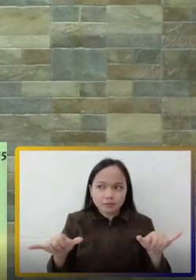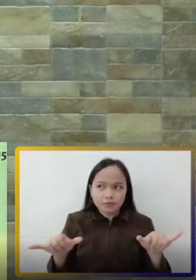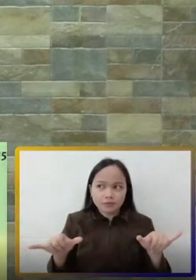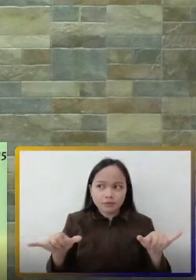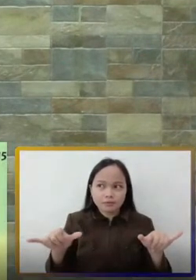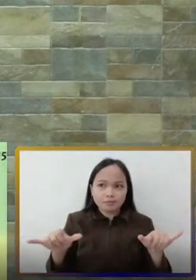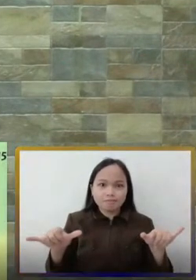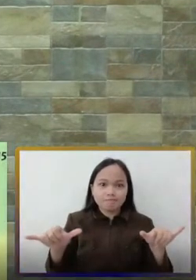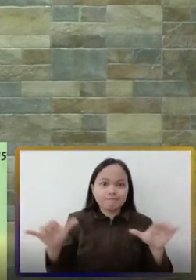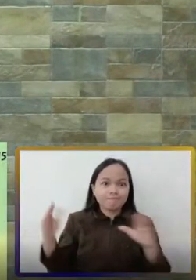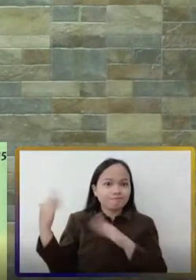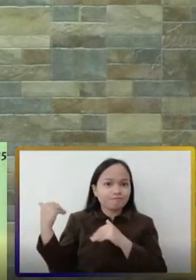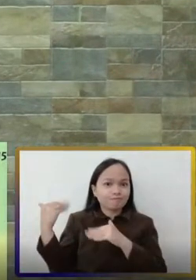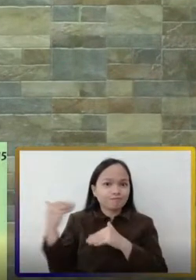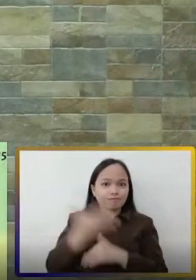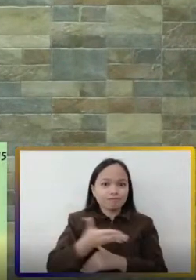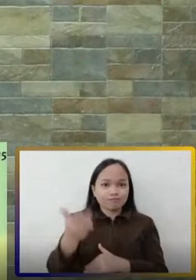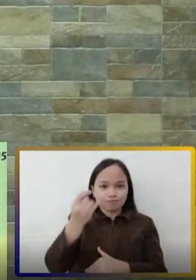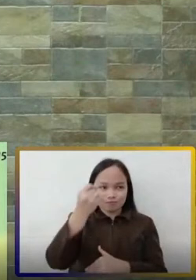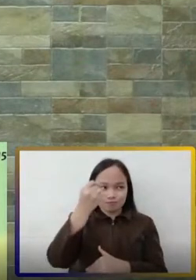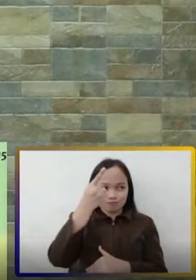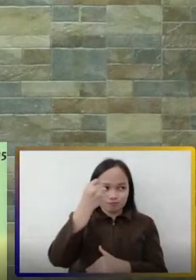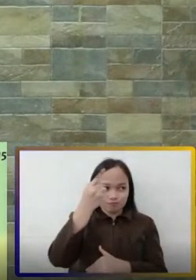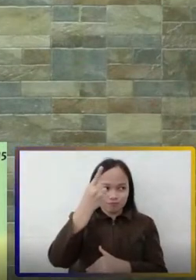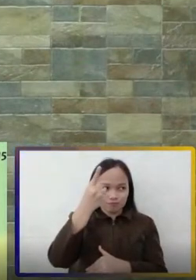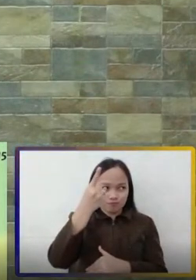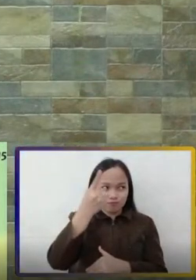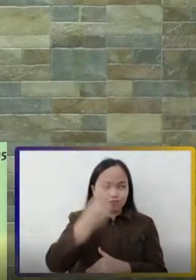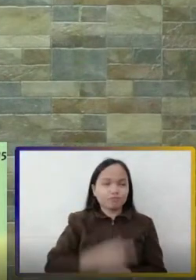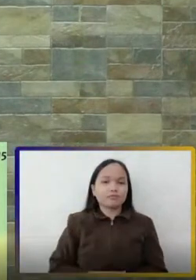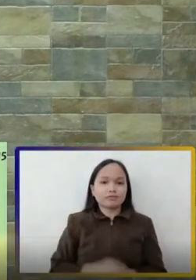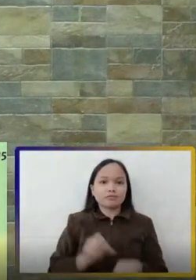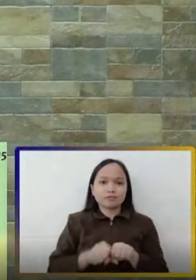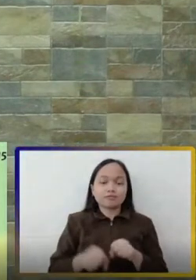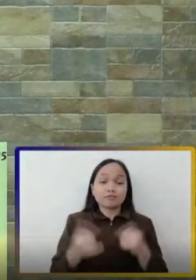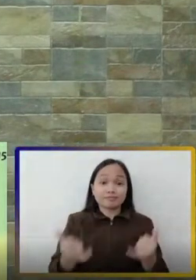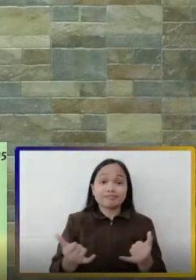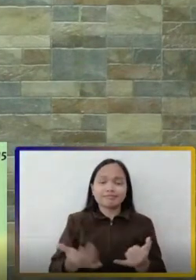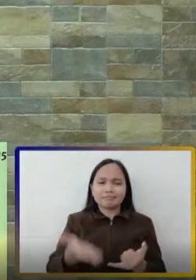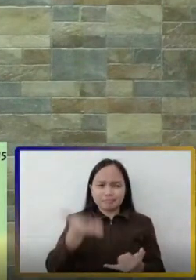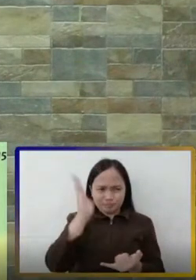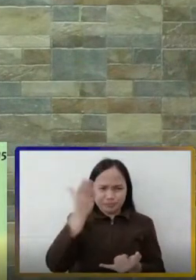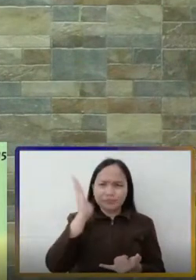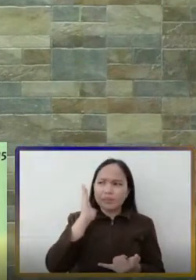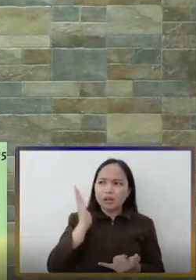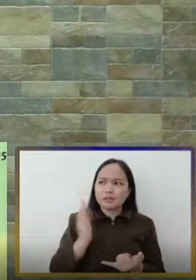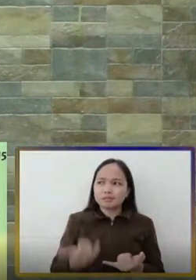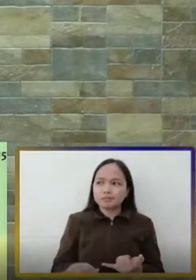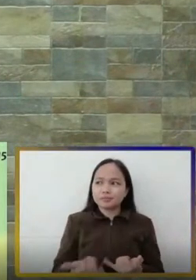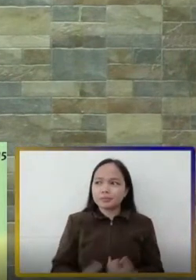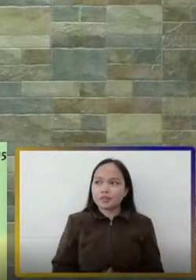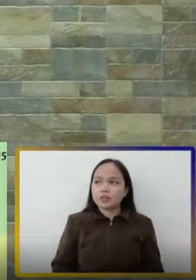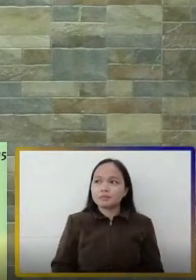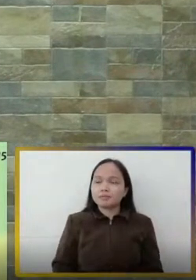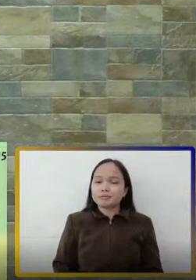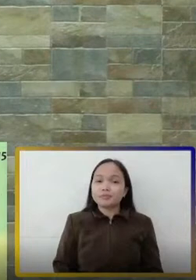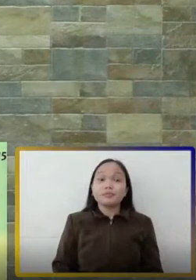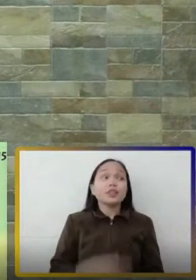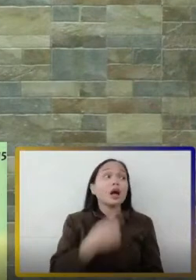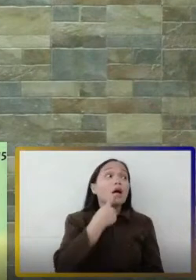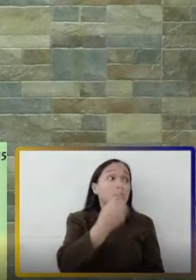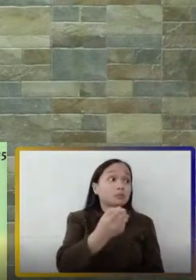I hope nakuha niyo po yung point niyan, mga kapatid. Okay? Now listen, talk to me if you can. Sabi ni